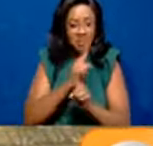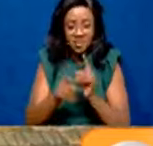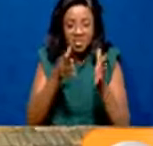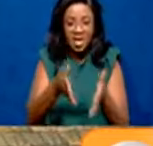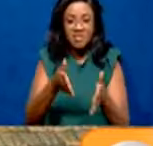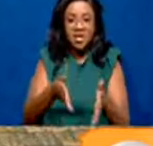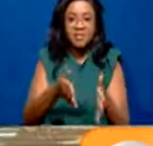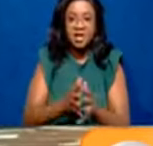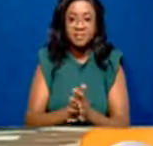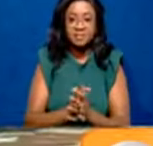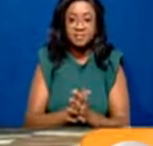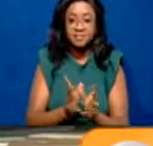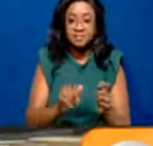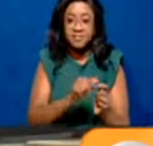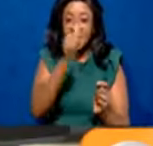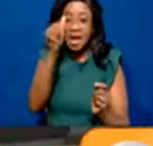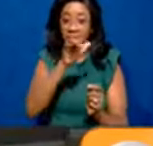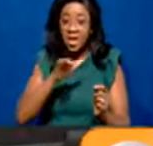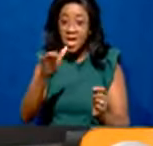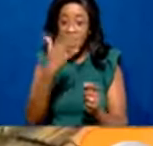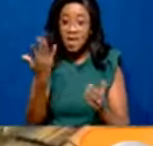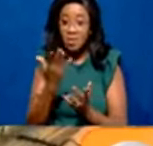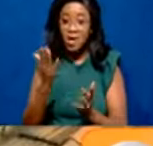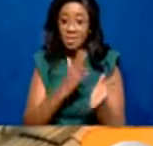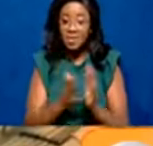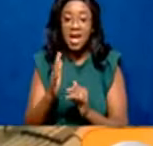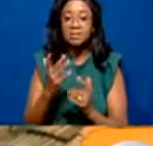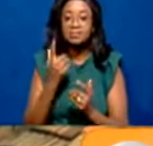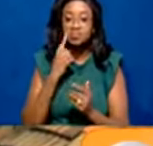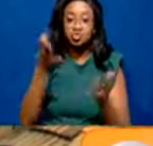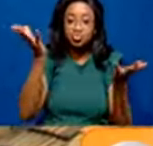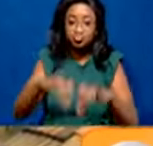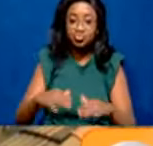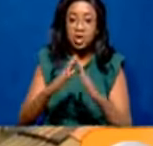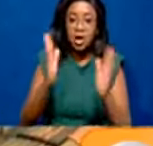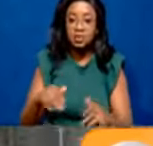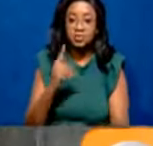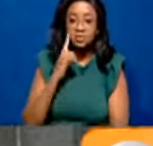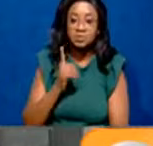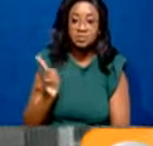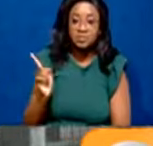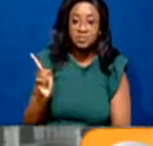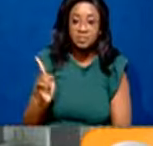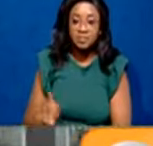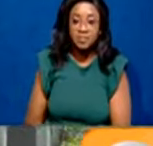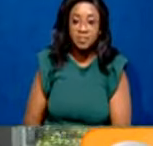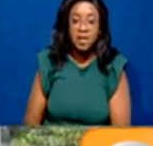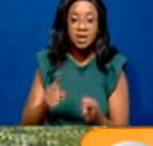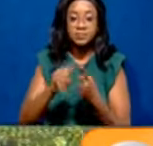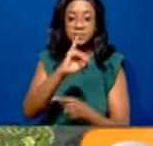Other government estates earmarked for redevelopment include Jama, Mbotela,